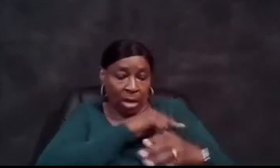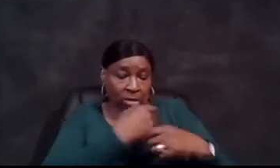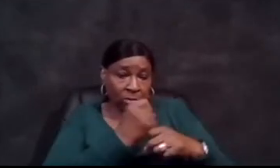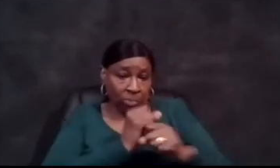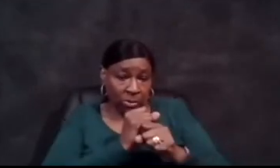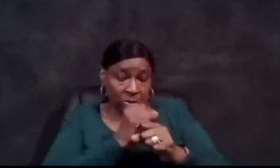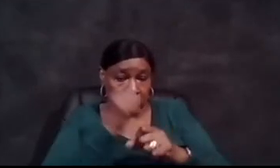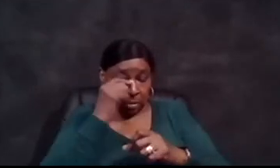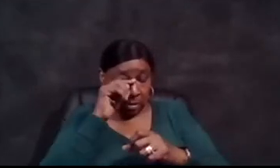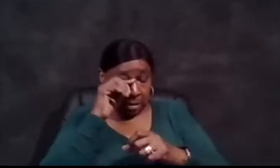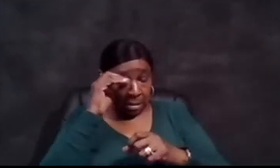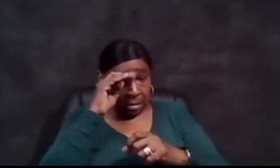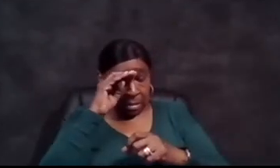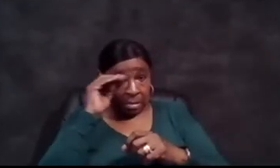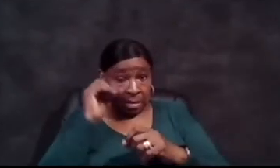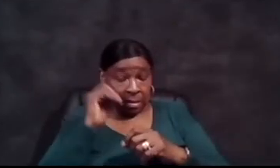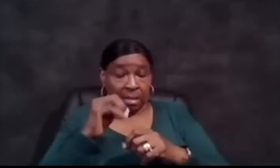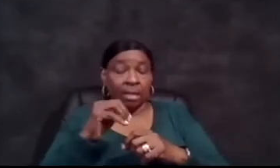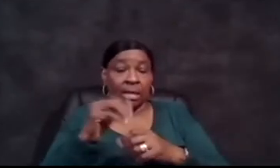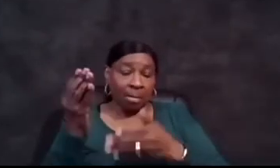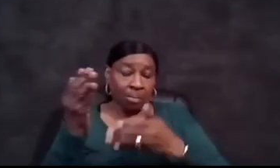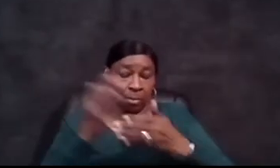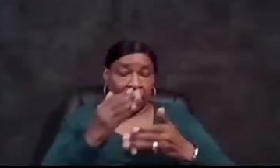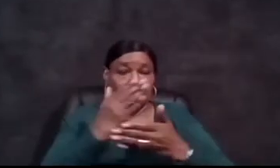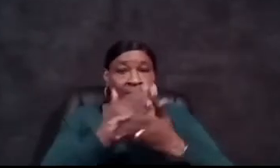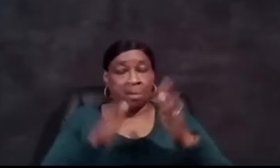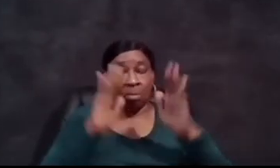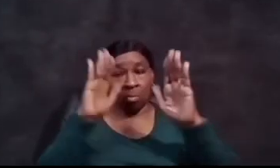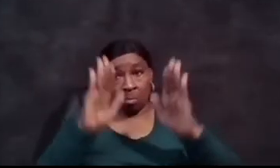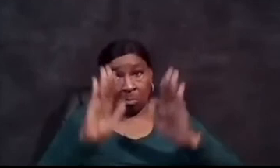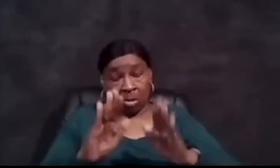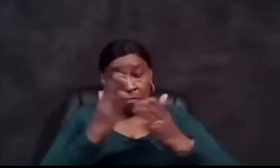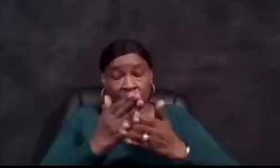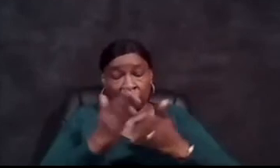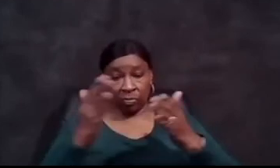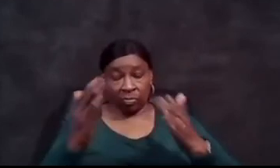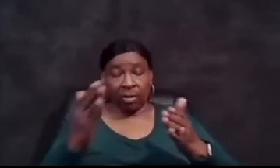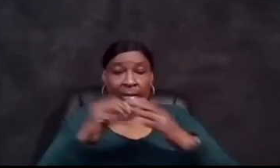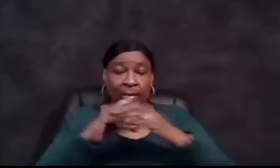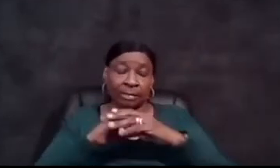It's going to produce some amazing things as far as I anticipate.